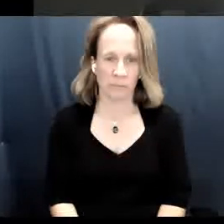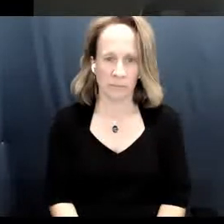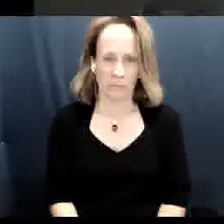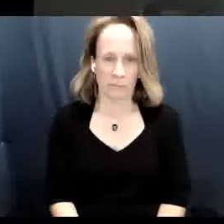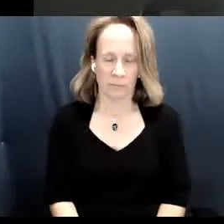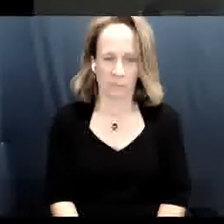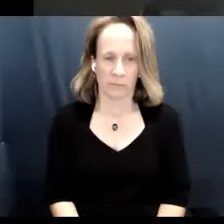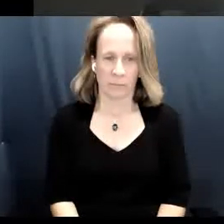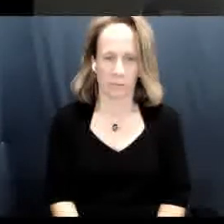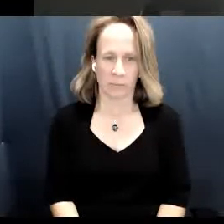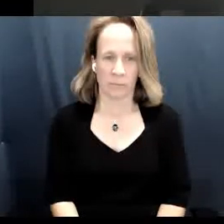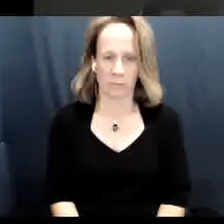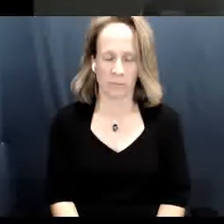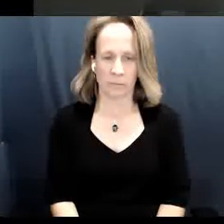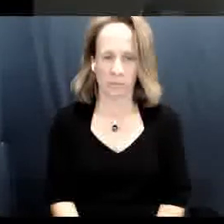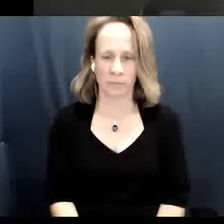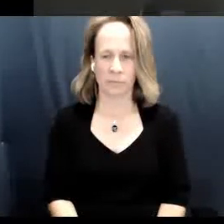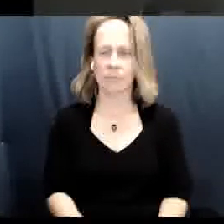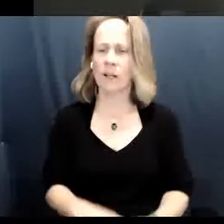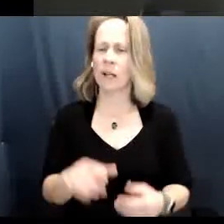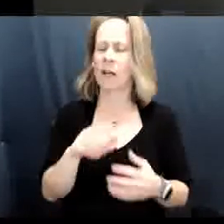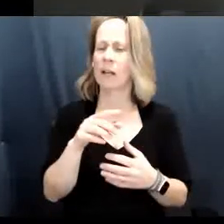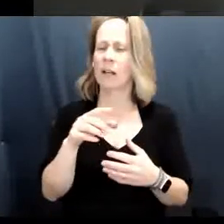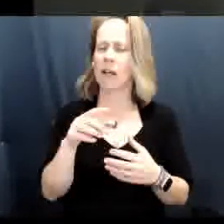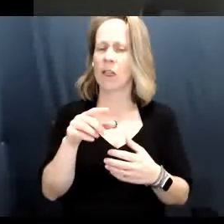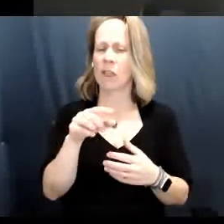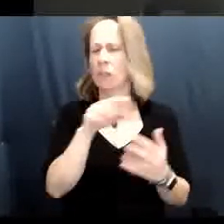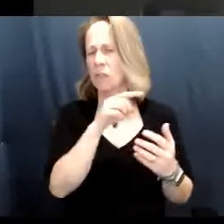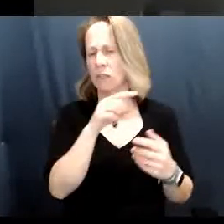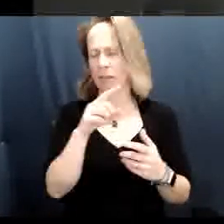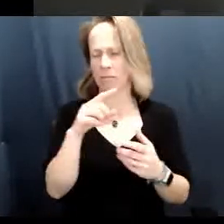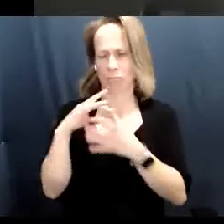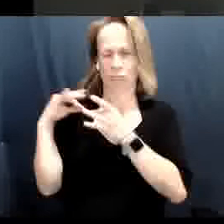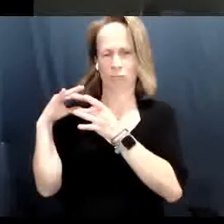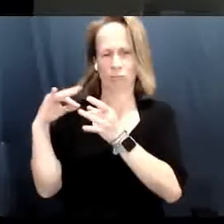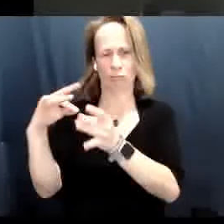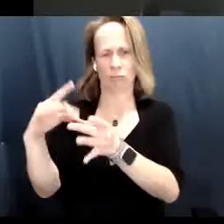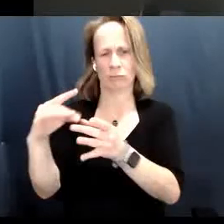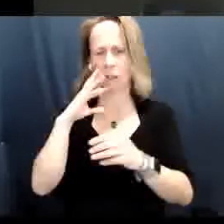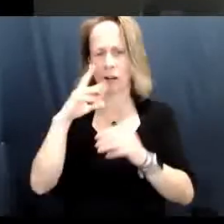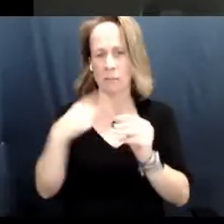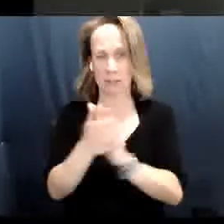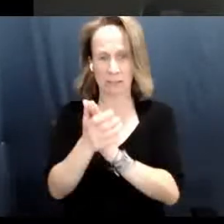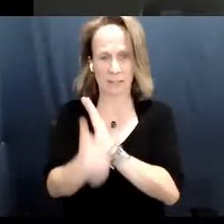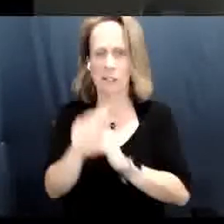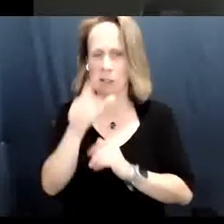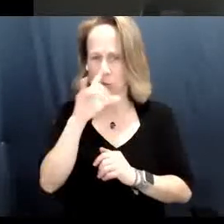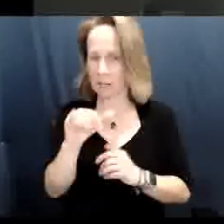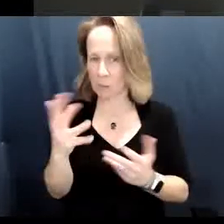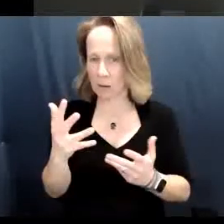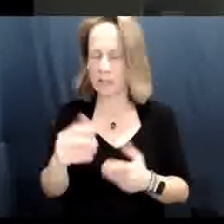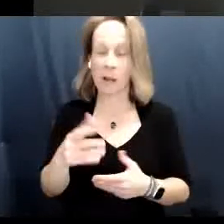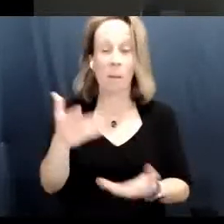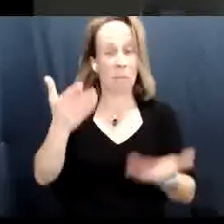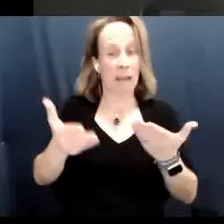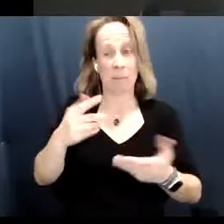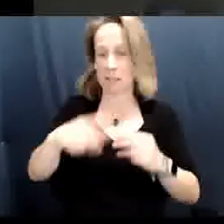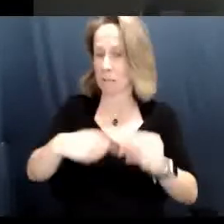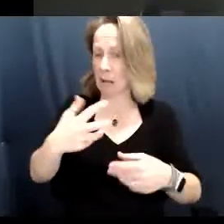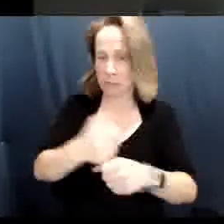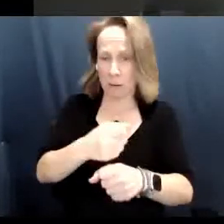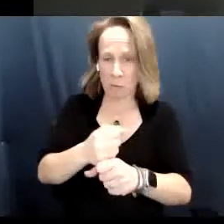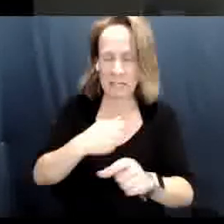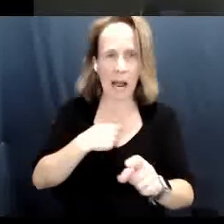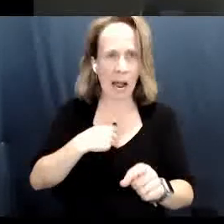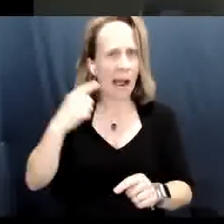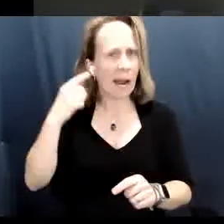But what do those skills actually look like? What are some prompts? It might look like summarizing. What I heard you say was you